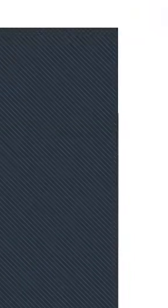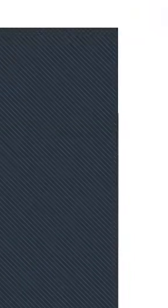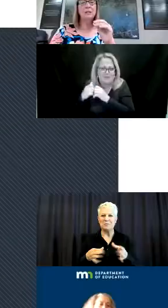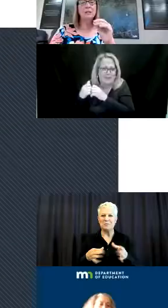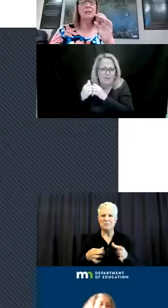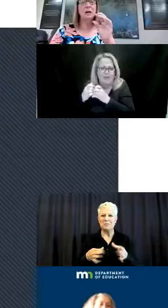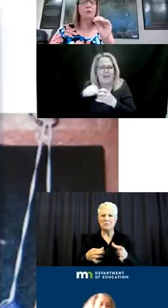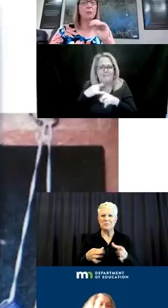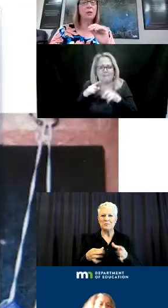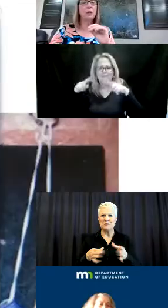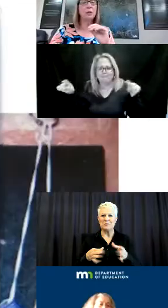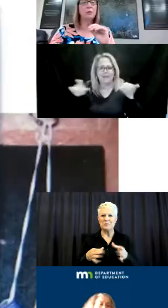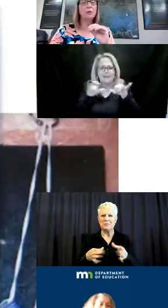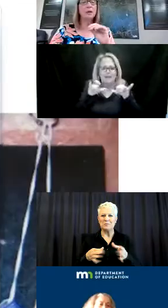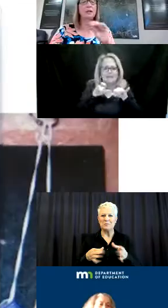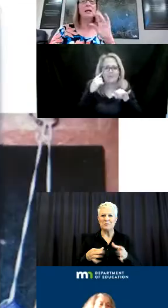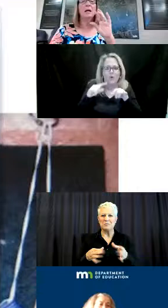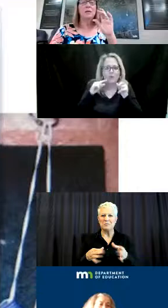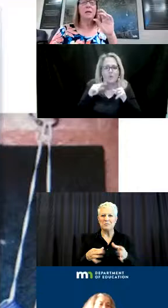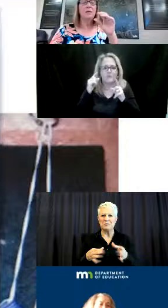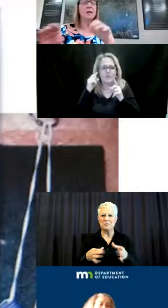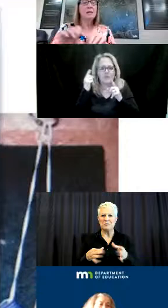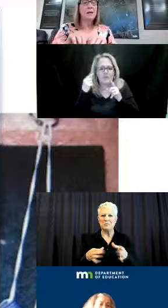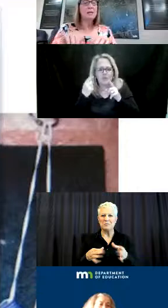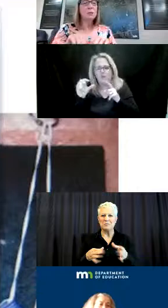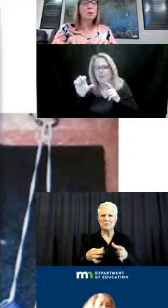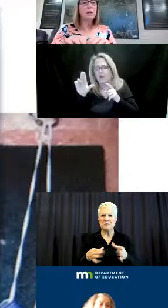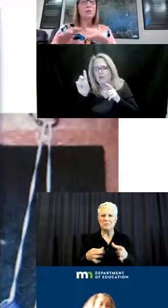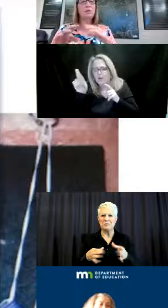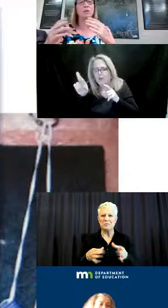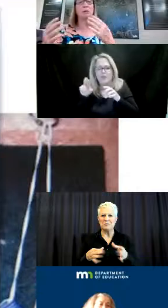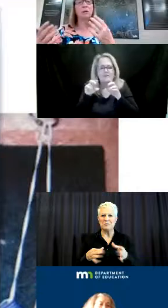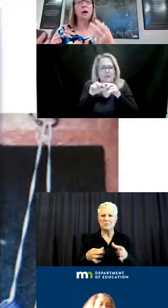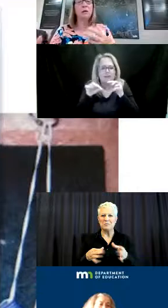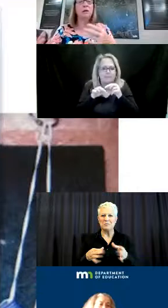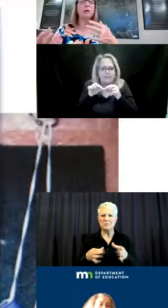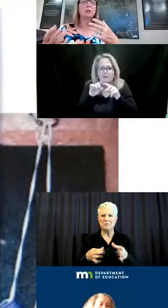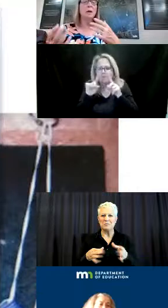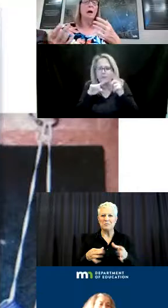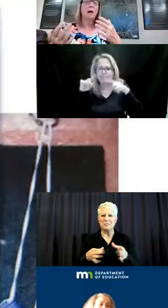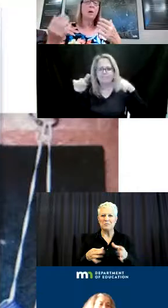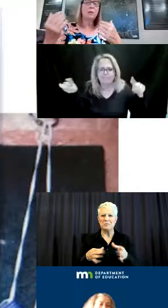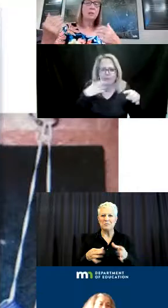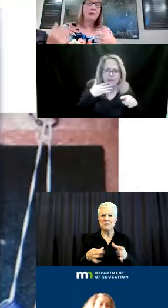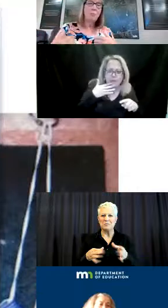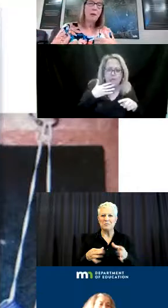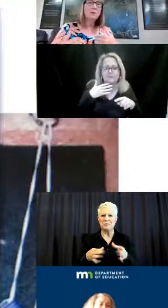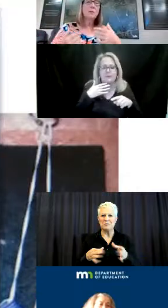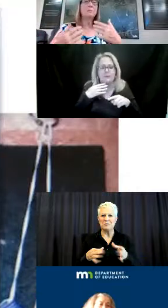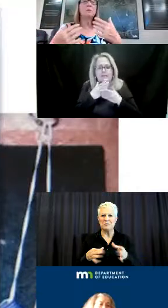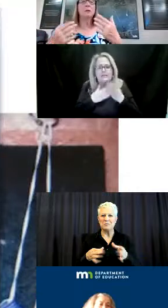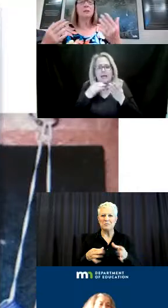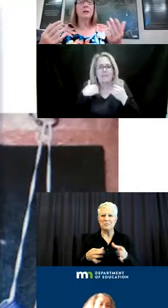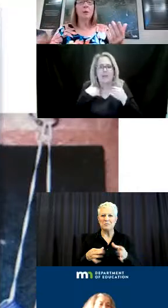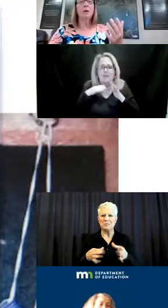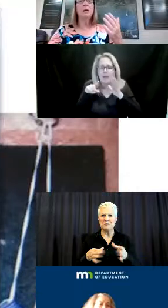different sizes of the prickly curlers on it, and they can nest in one another. They're different colors. Some have bells